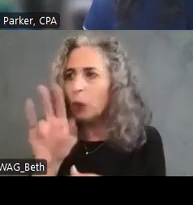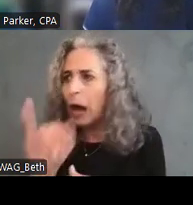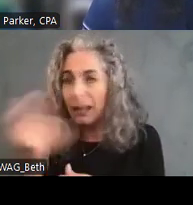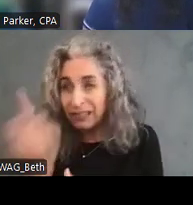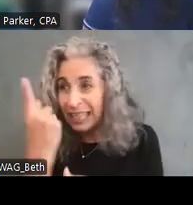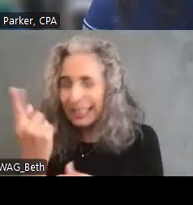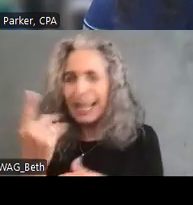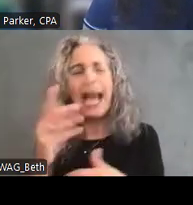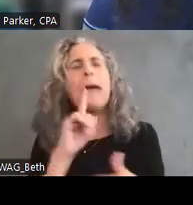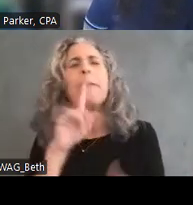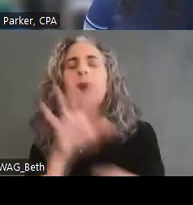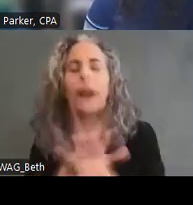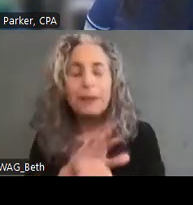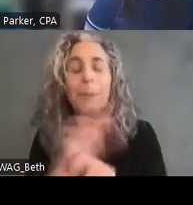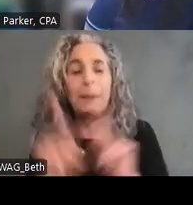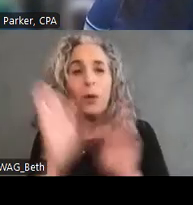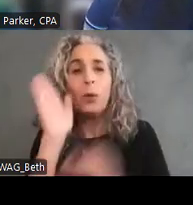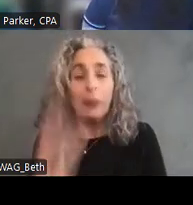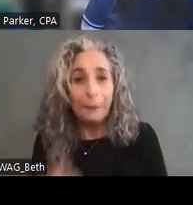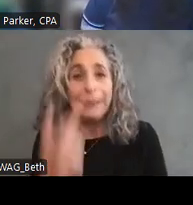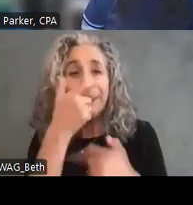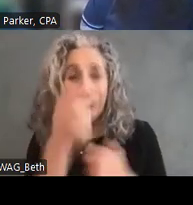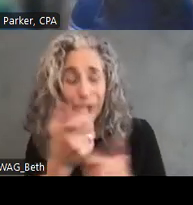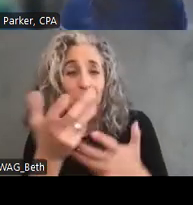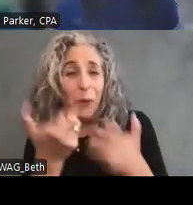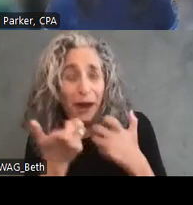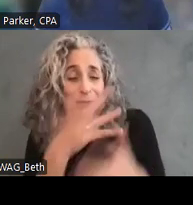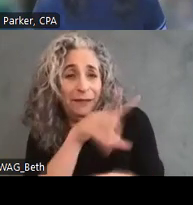going to be interested and they're going to want to be a part of this.